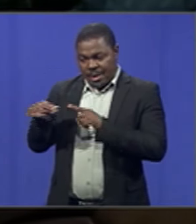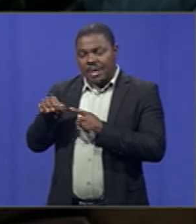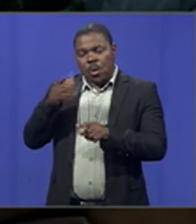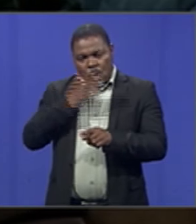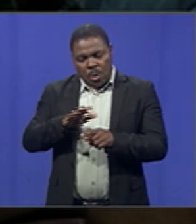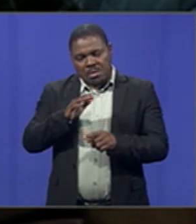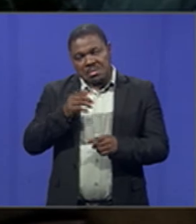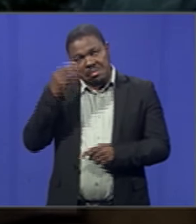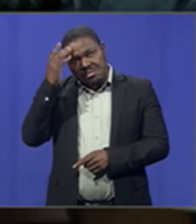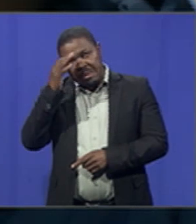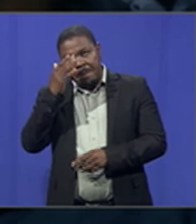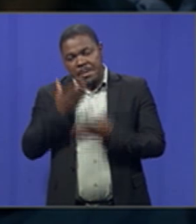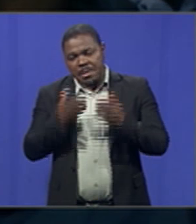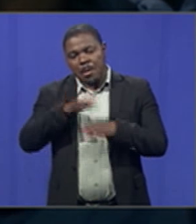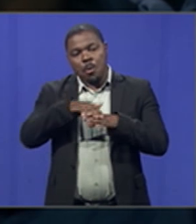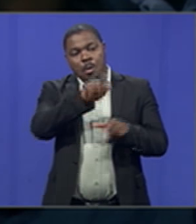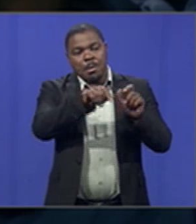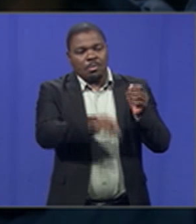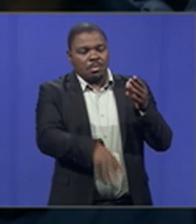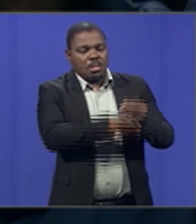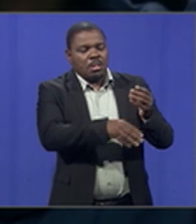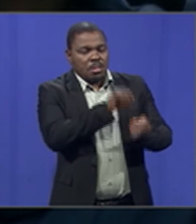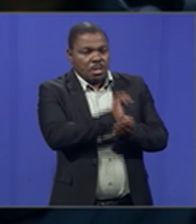adding other accused as well as other